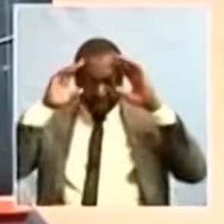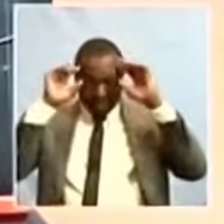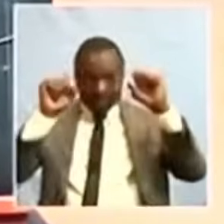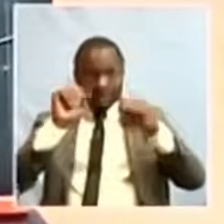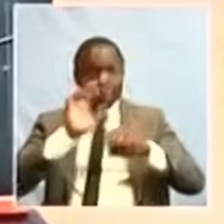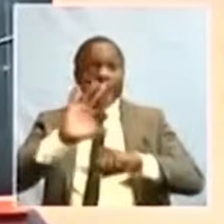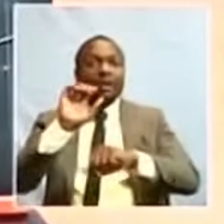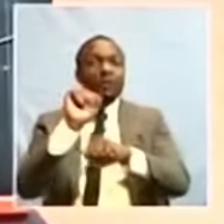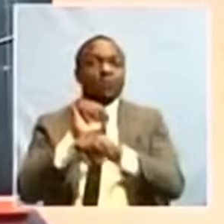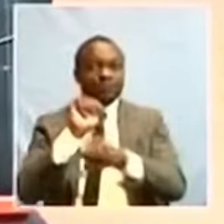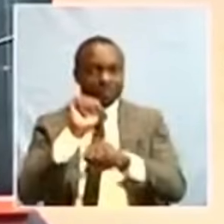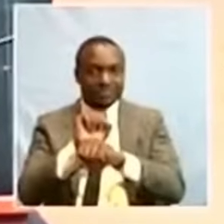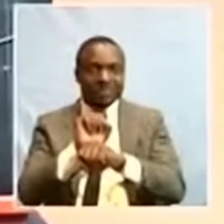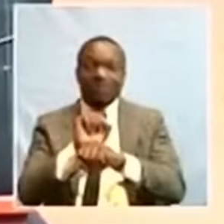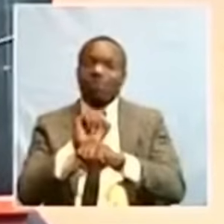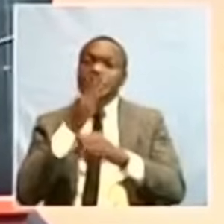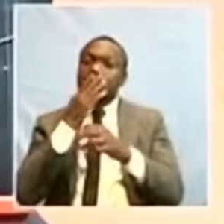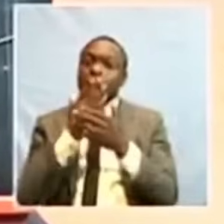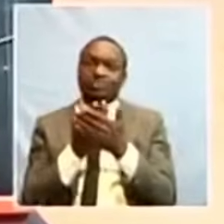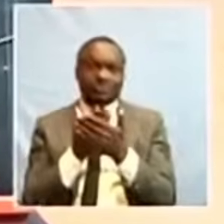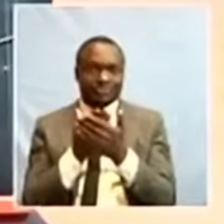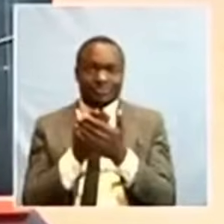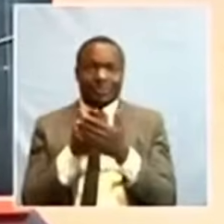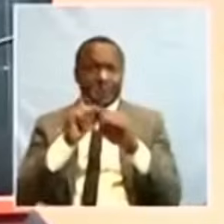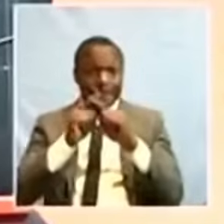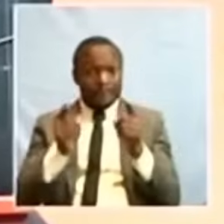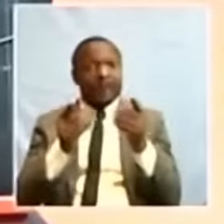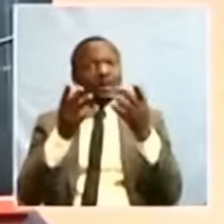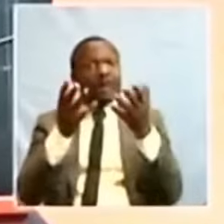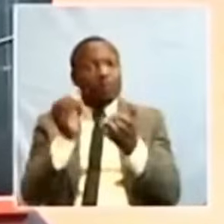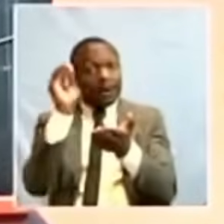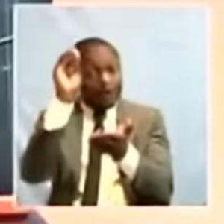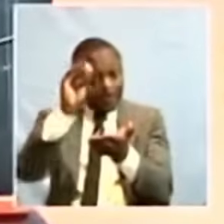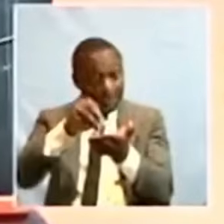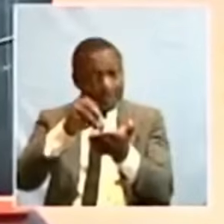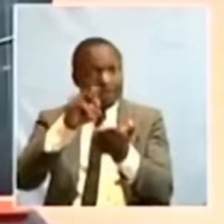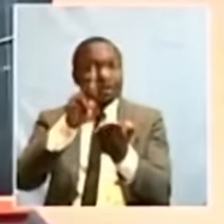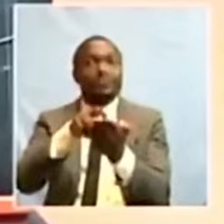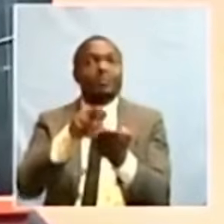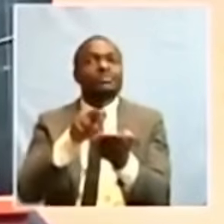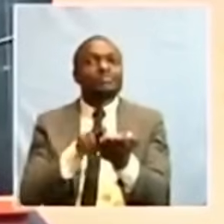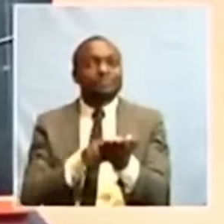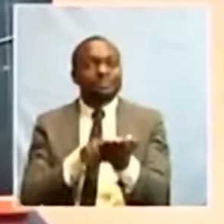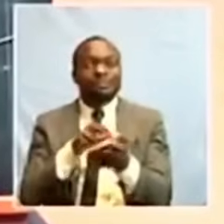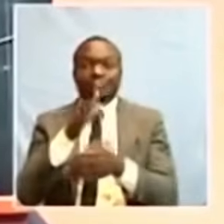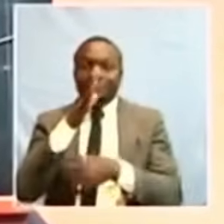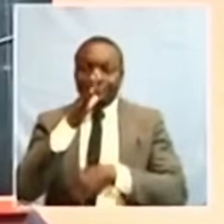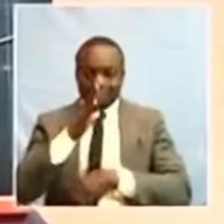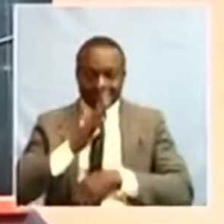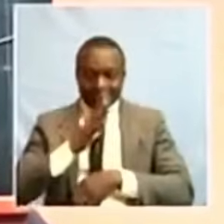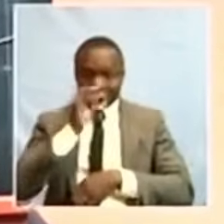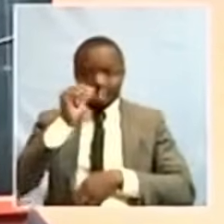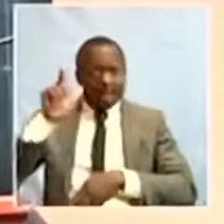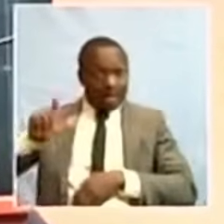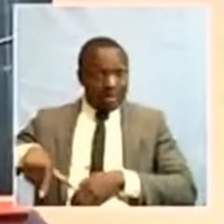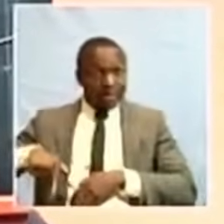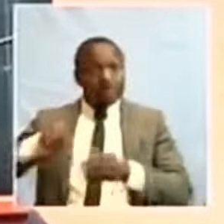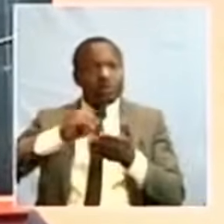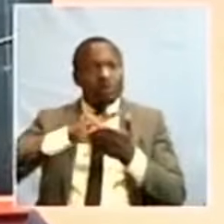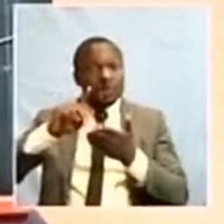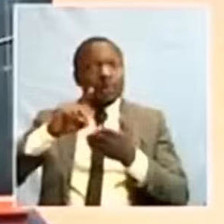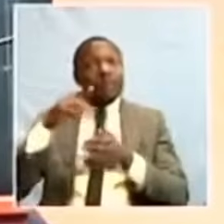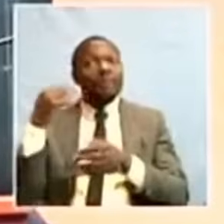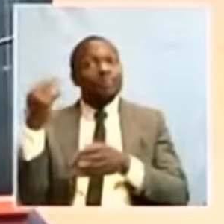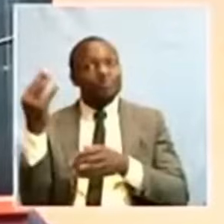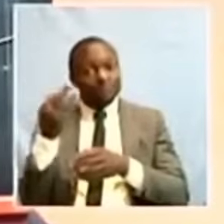performance. It's been impressive. But I also want to put on record, Madam Speaker, last week on Friday,